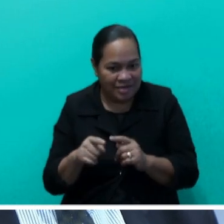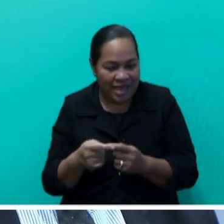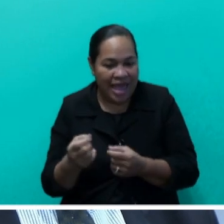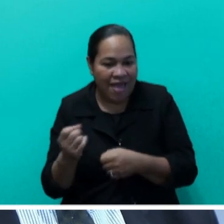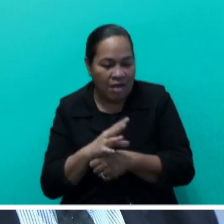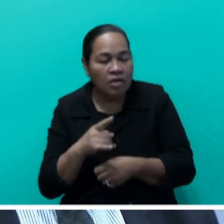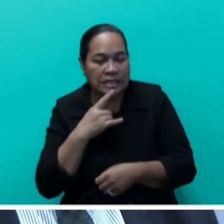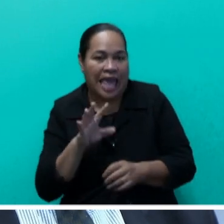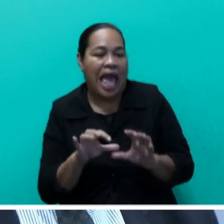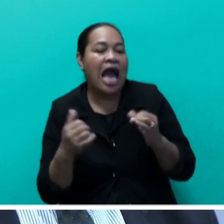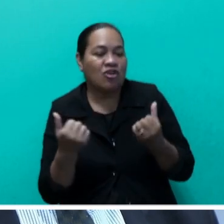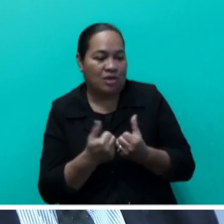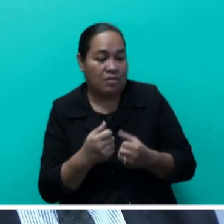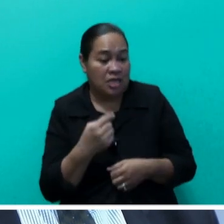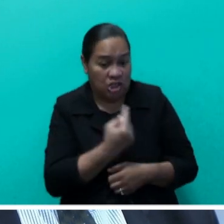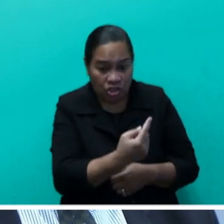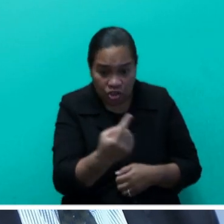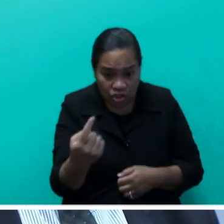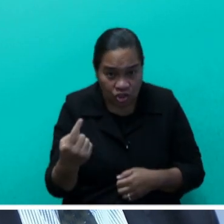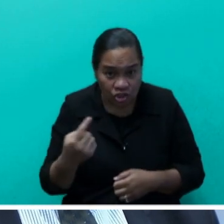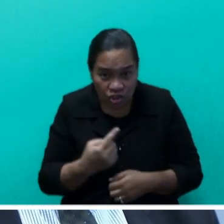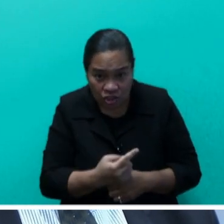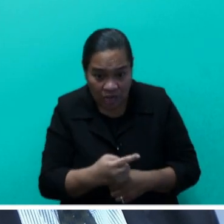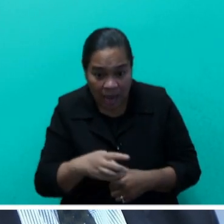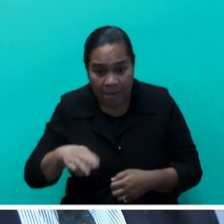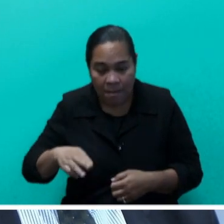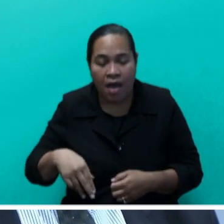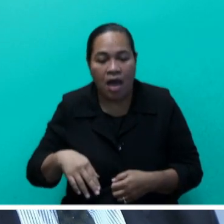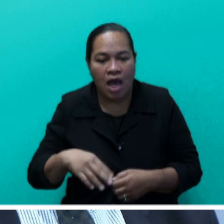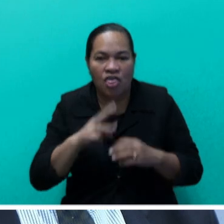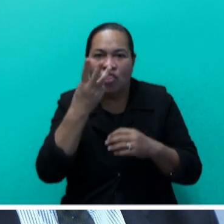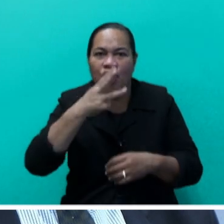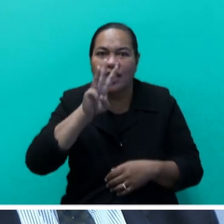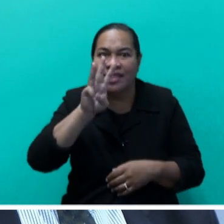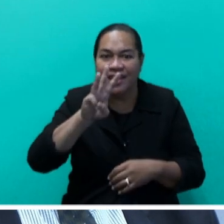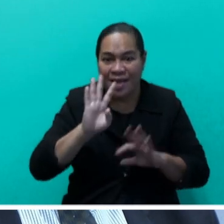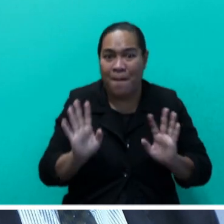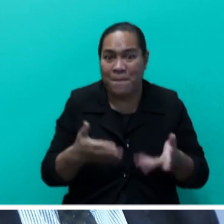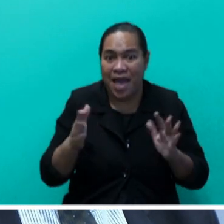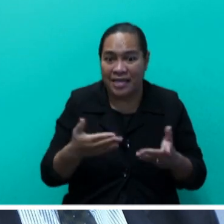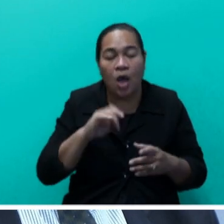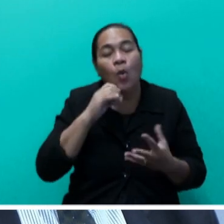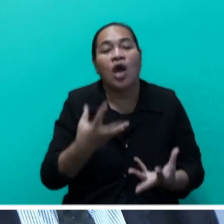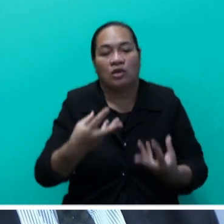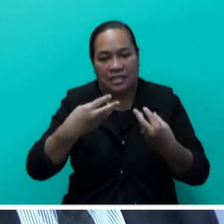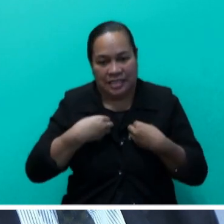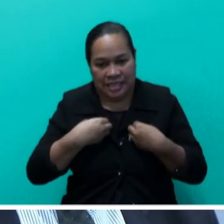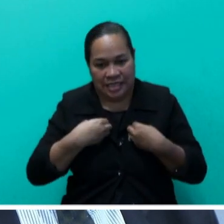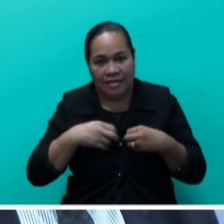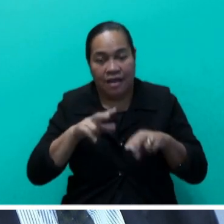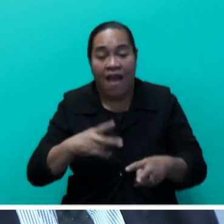was agreed that each flying Fijian squad member, 33 players in total, would receive a sign-on